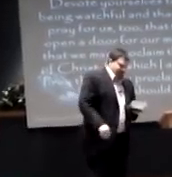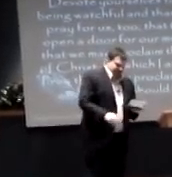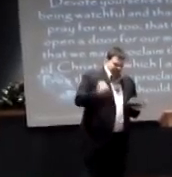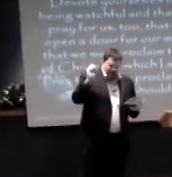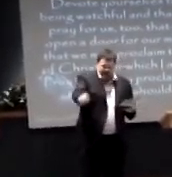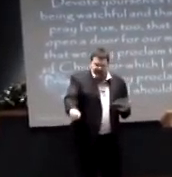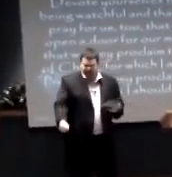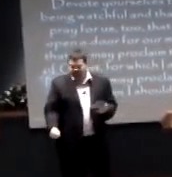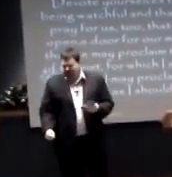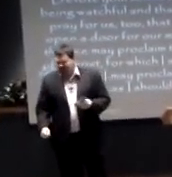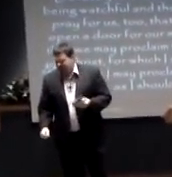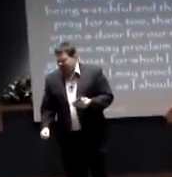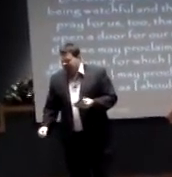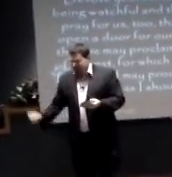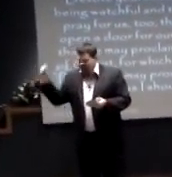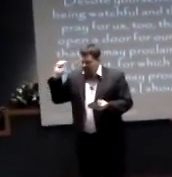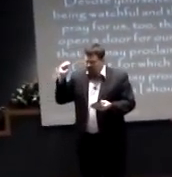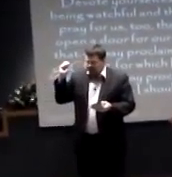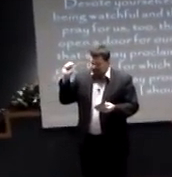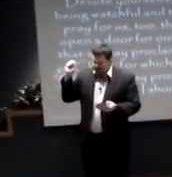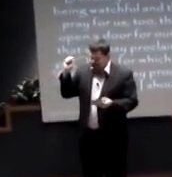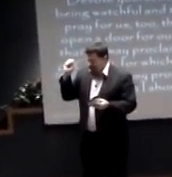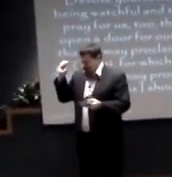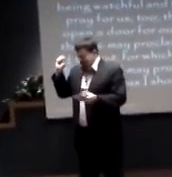And I had a fellow there that